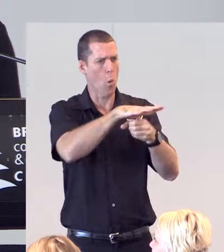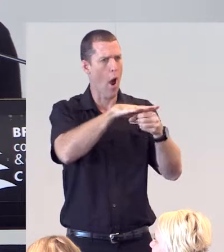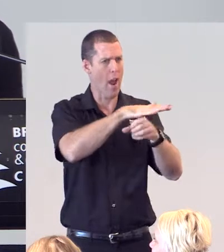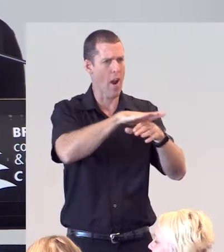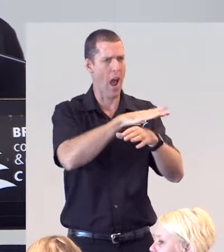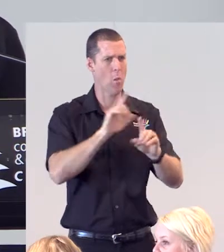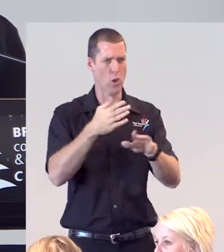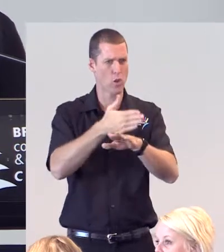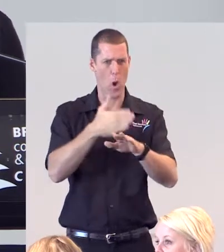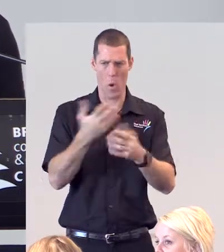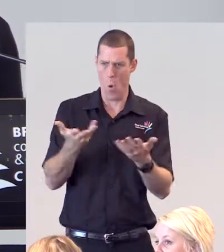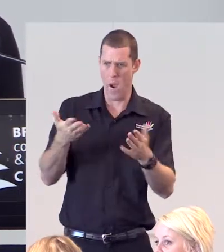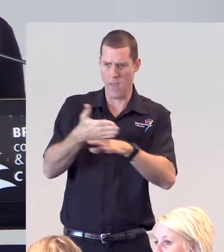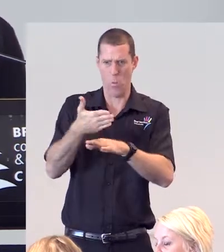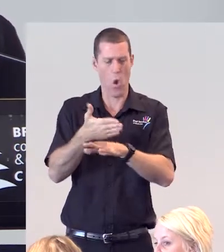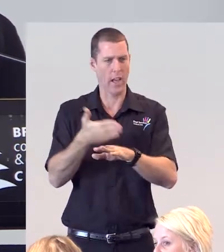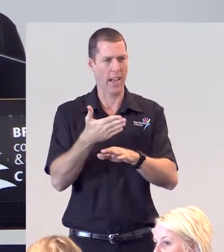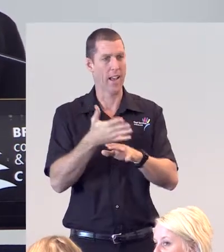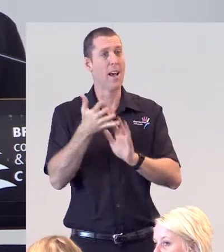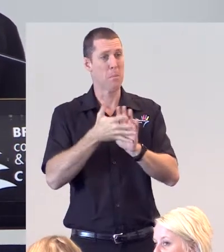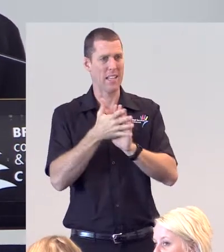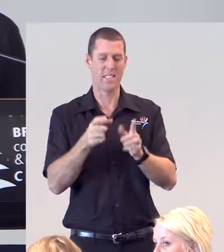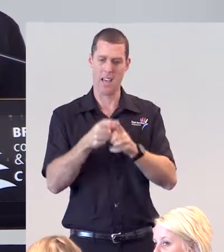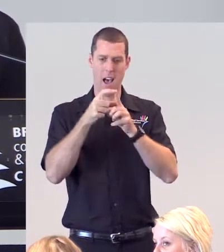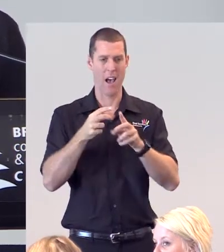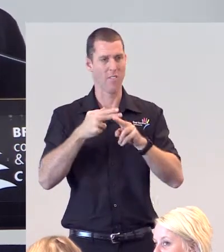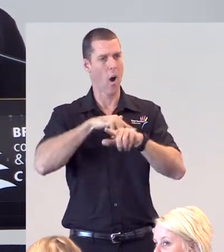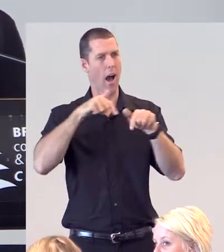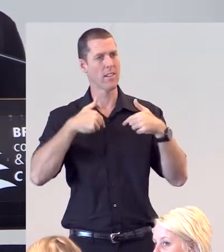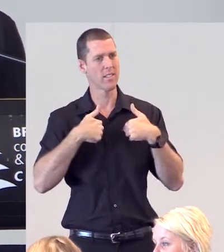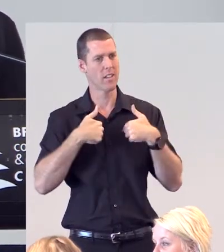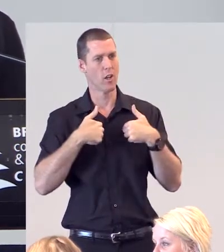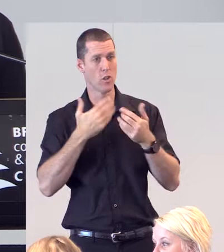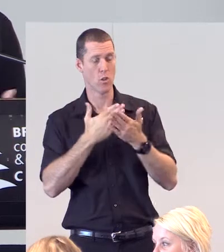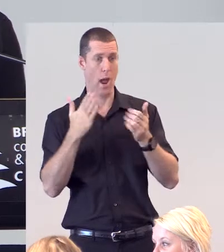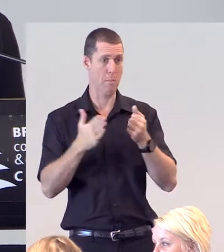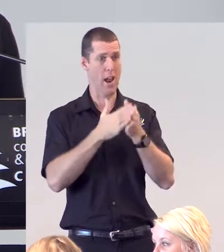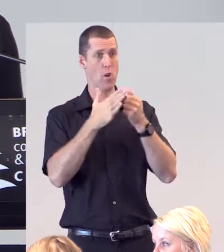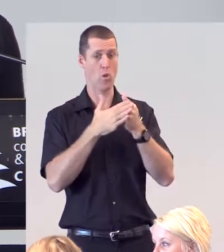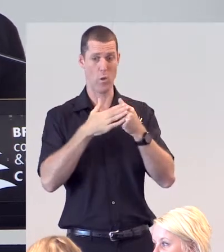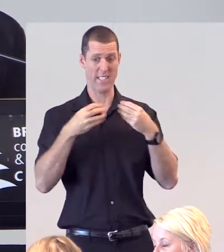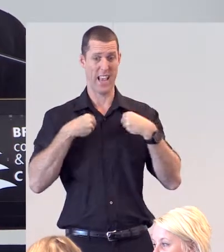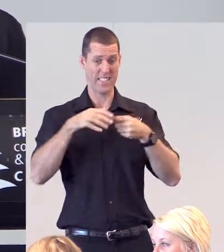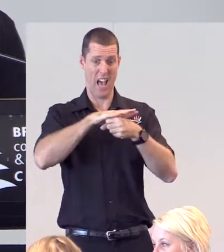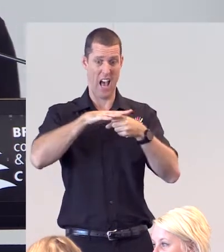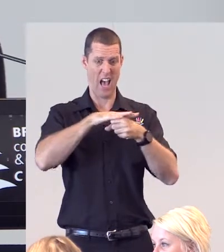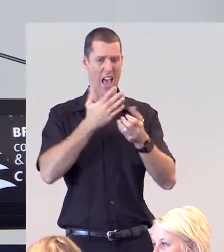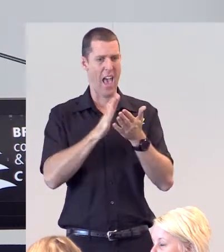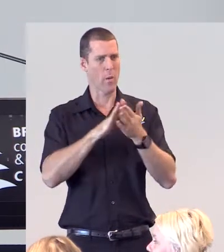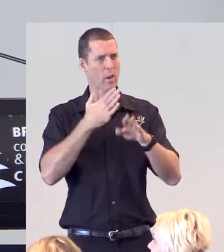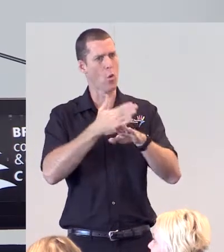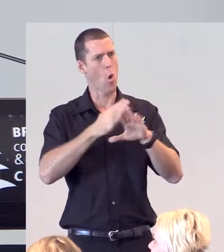occupations and where they're working, which in turn makes it really hard for us to do, or for any sector to do, the workforce planning.